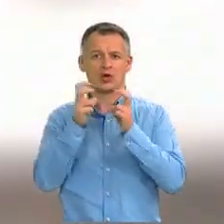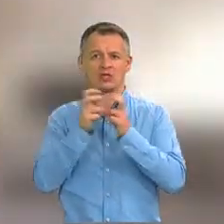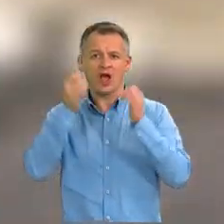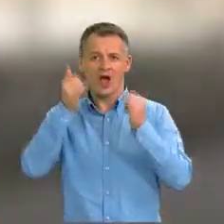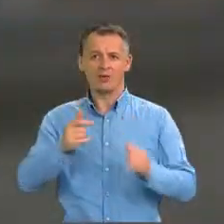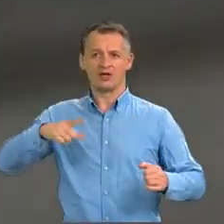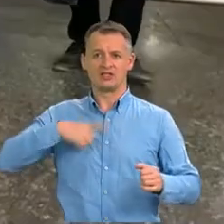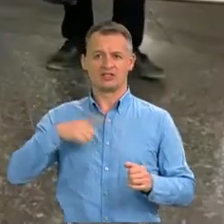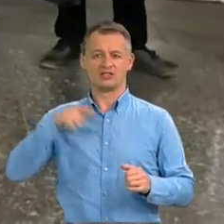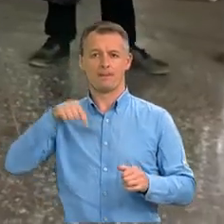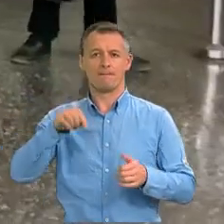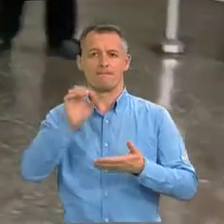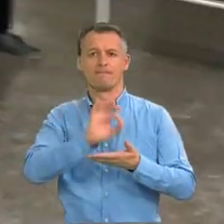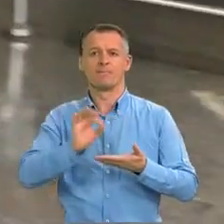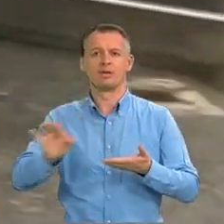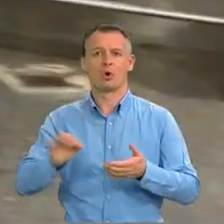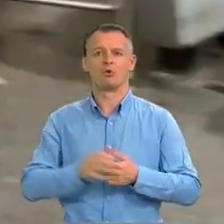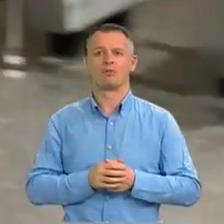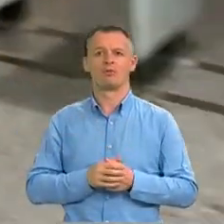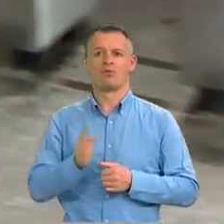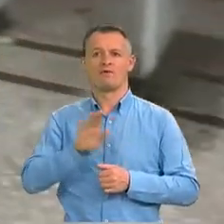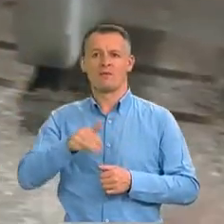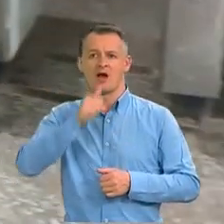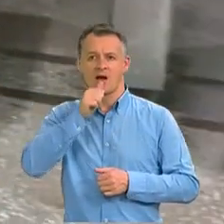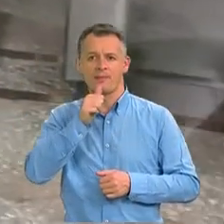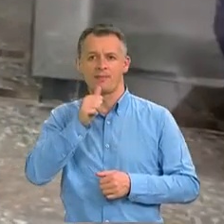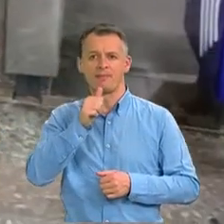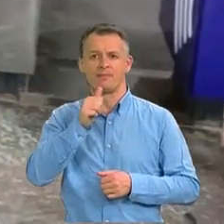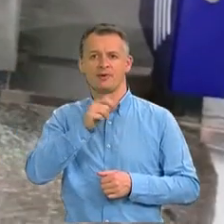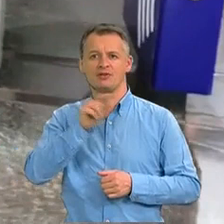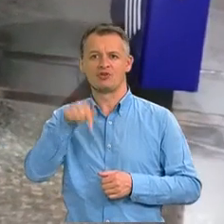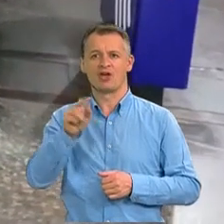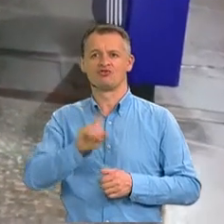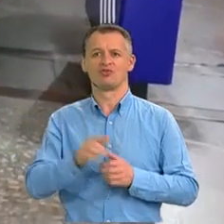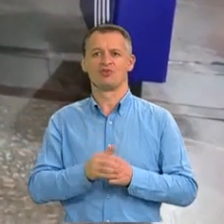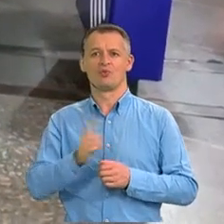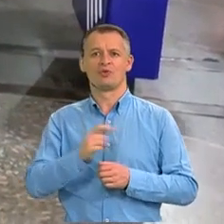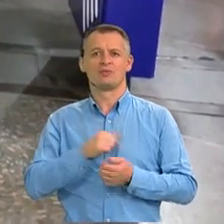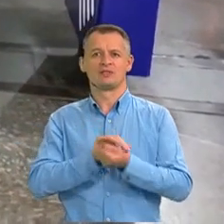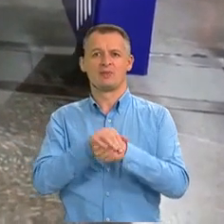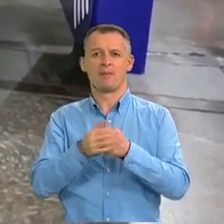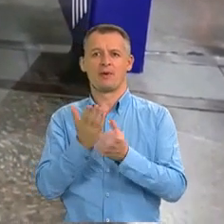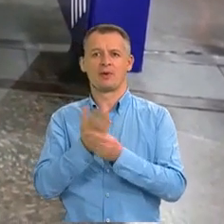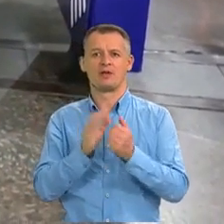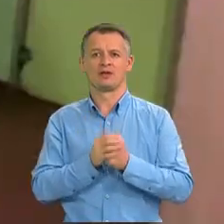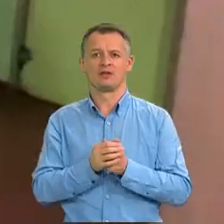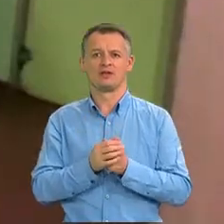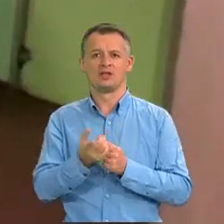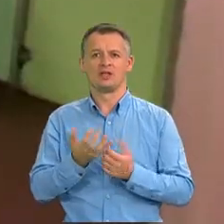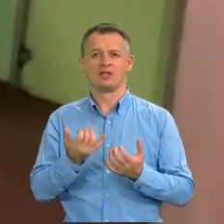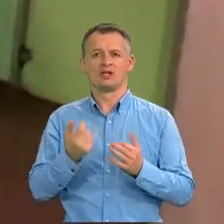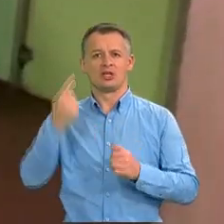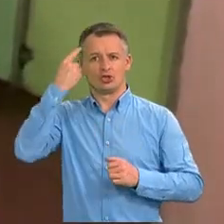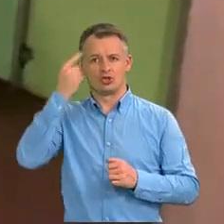have no water supply here as well. So it's impossible just to wash your hands or to use the restroom. And as far as I